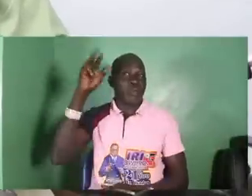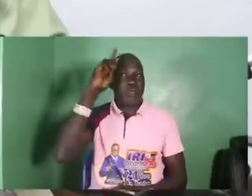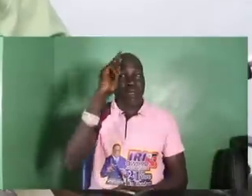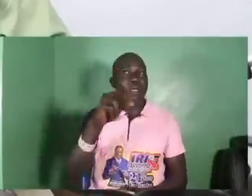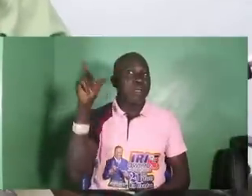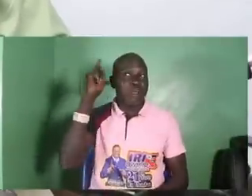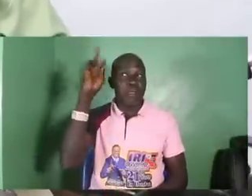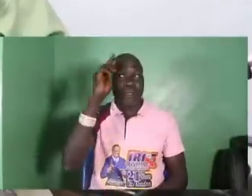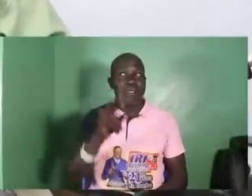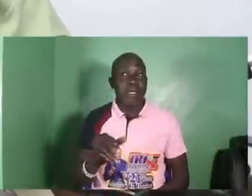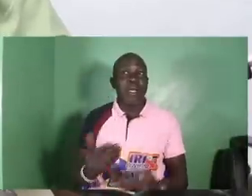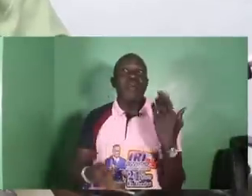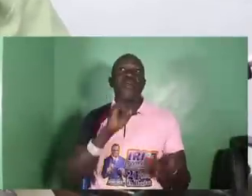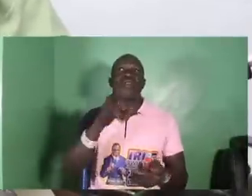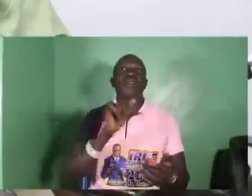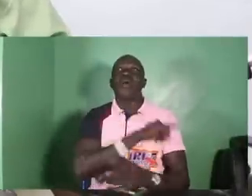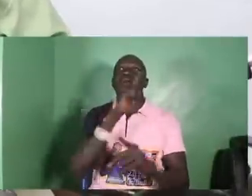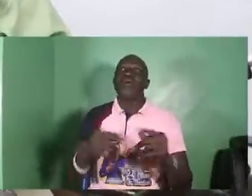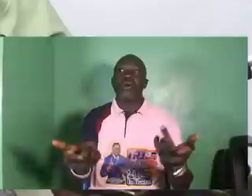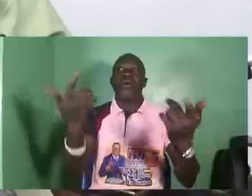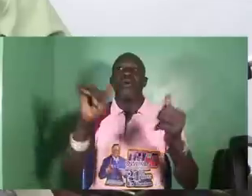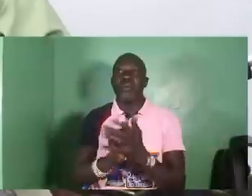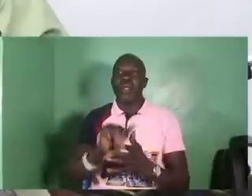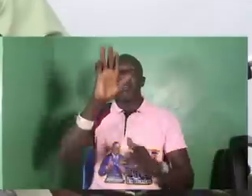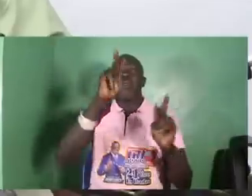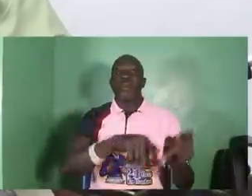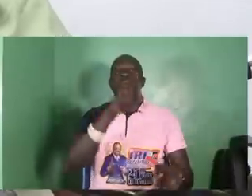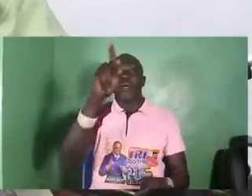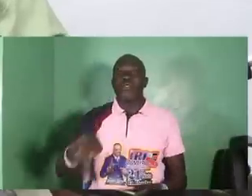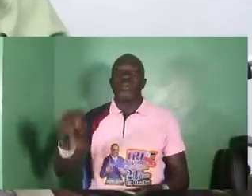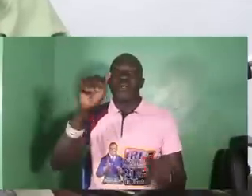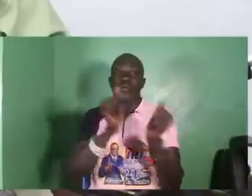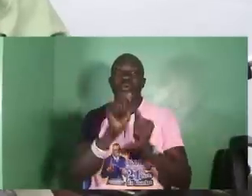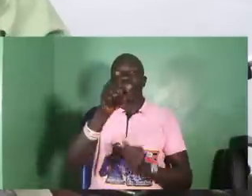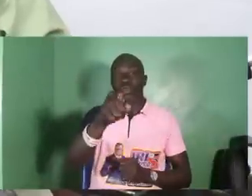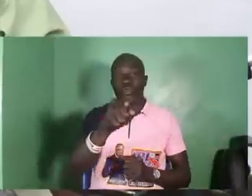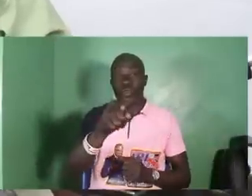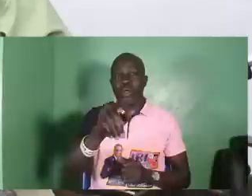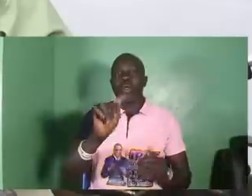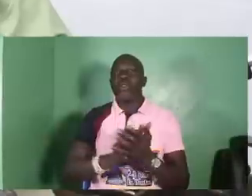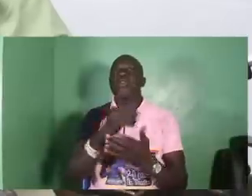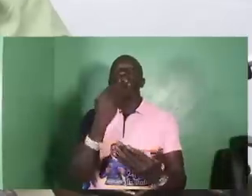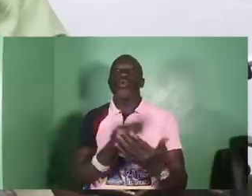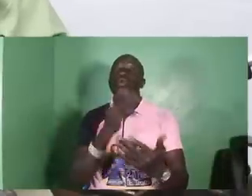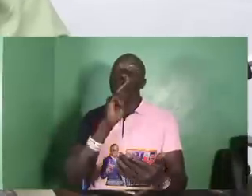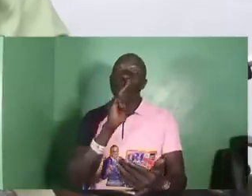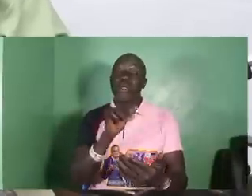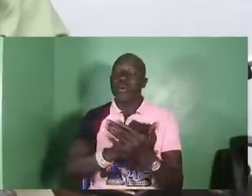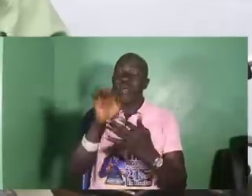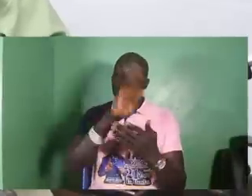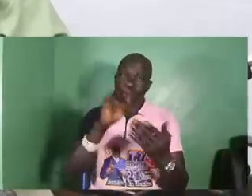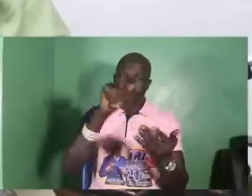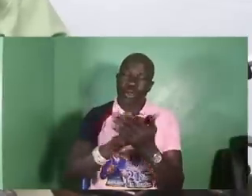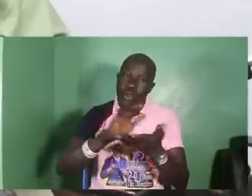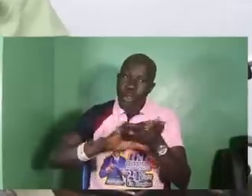is Ebosa. This is make sure pay to bambo. With that, you know where your passport to go one. You come with international passport. Omeka ma for the one paper. The water will use